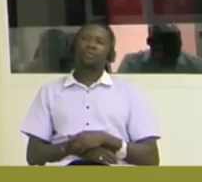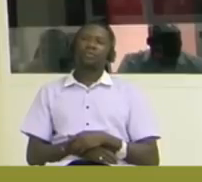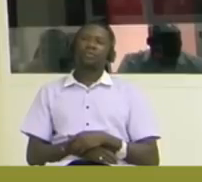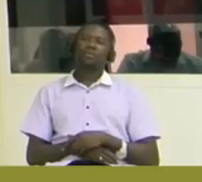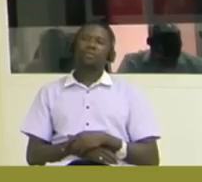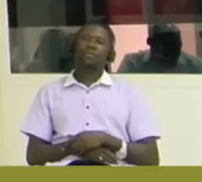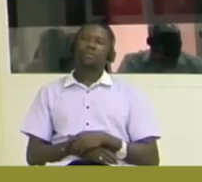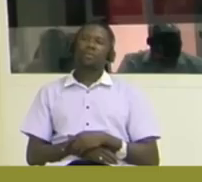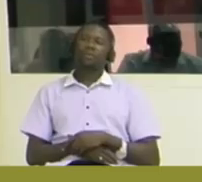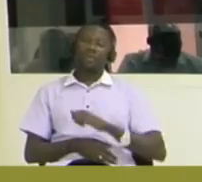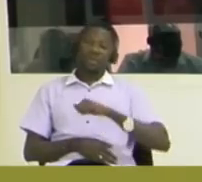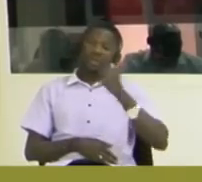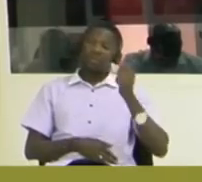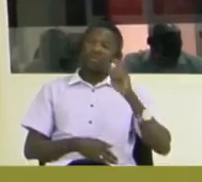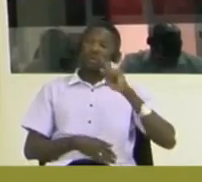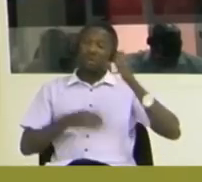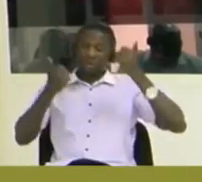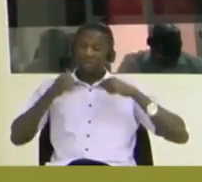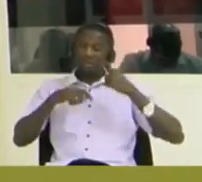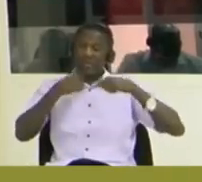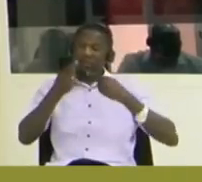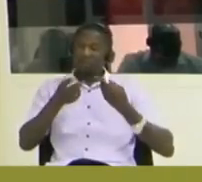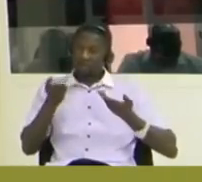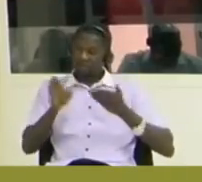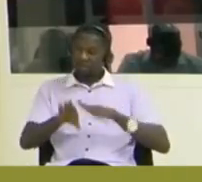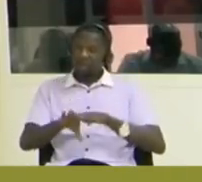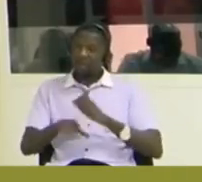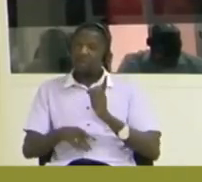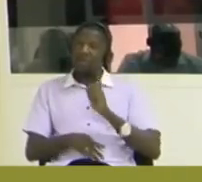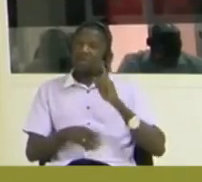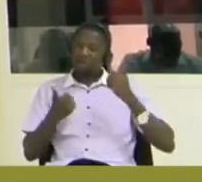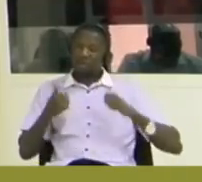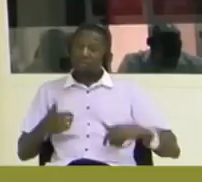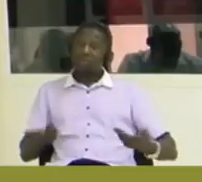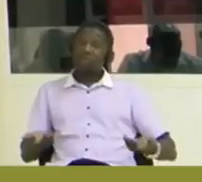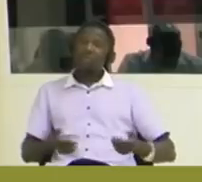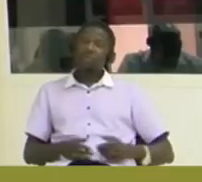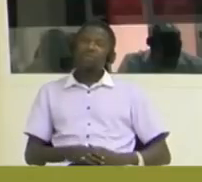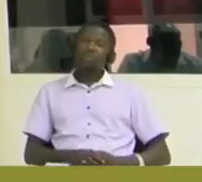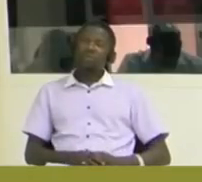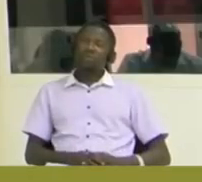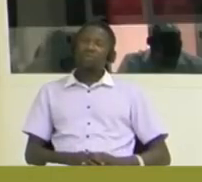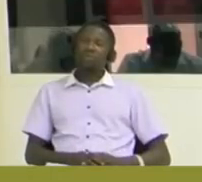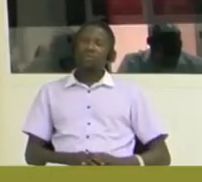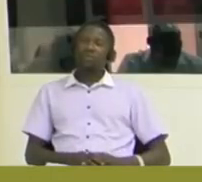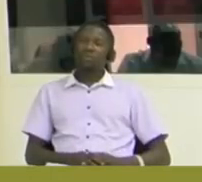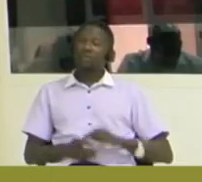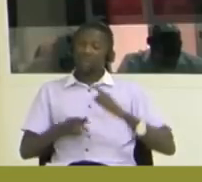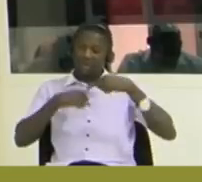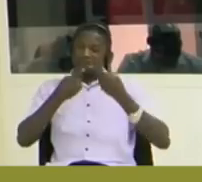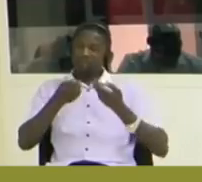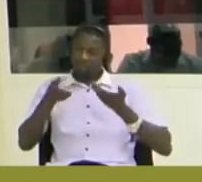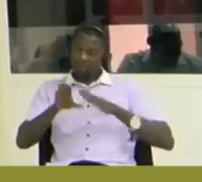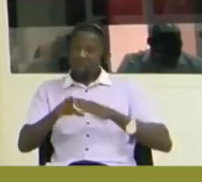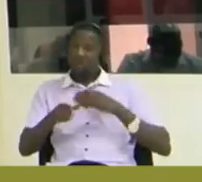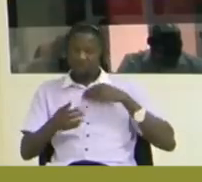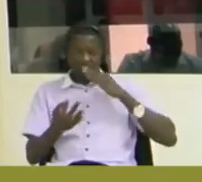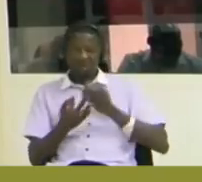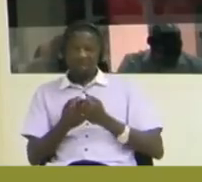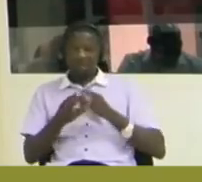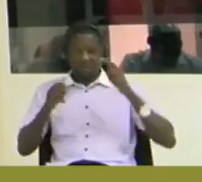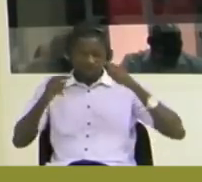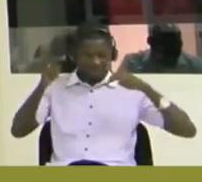And what happened after the burial? Well, after the burial, I believe an investigation was